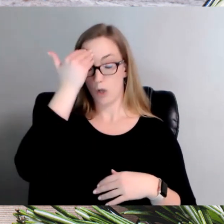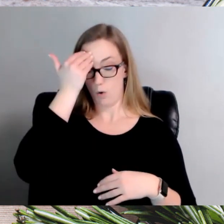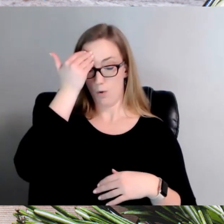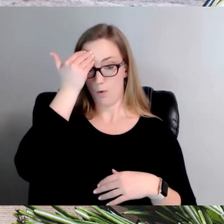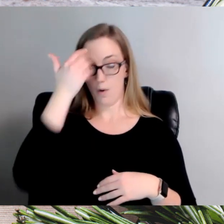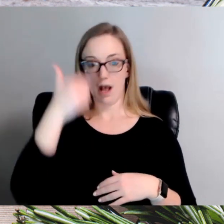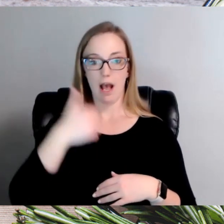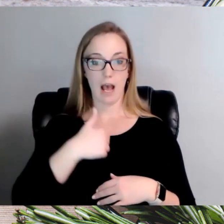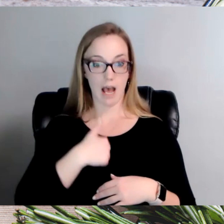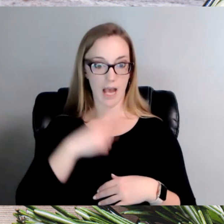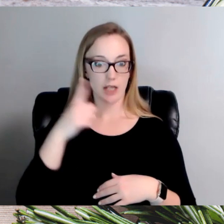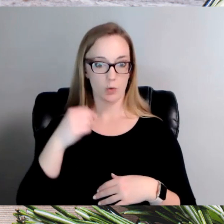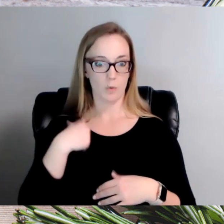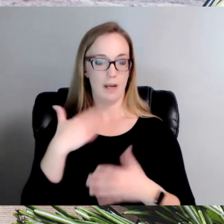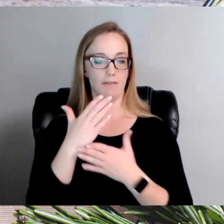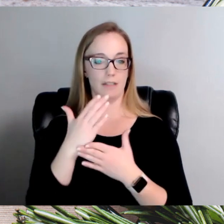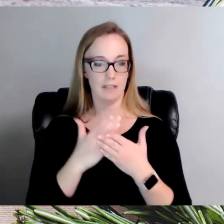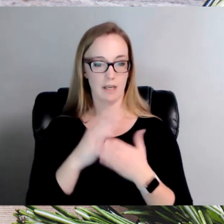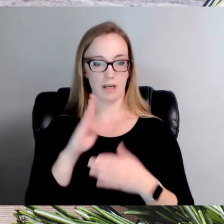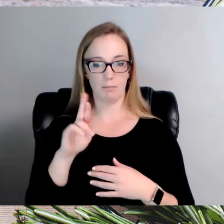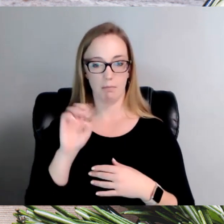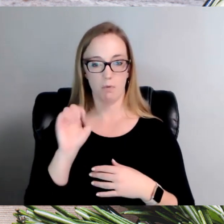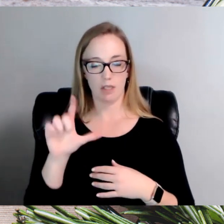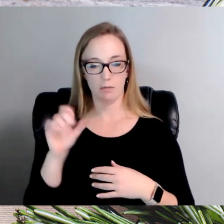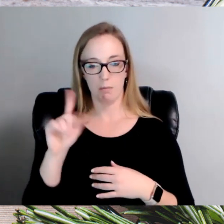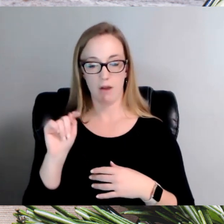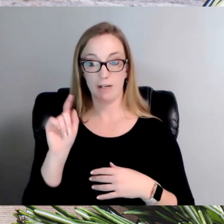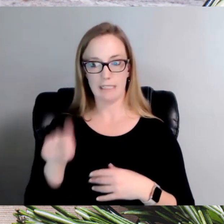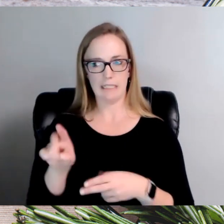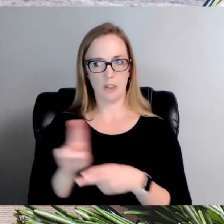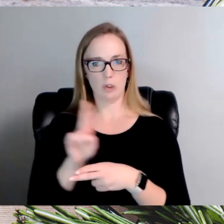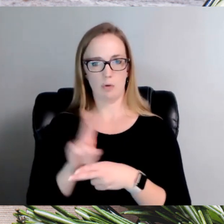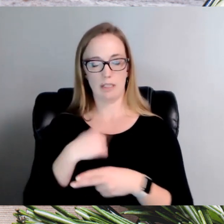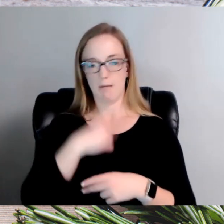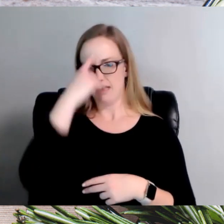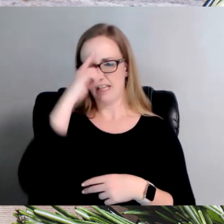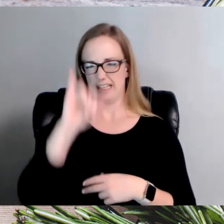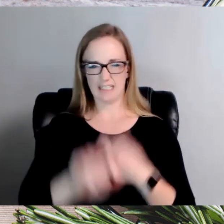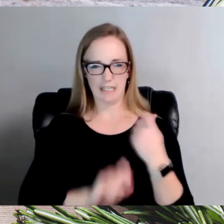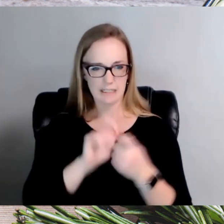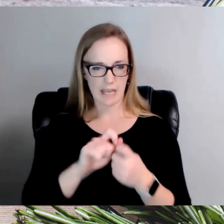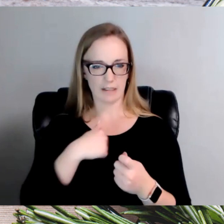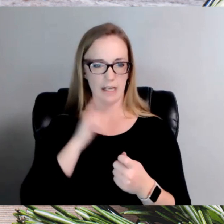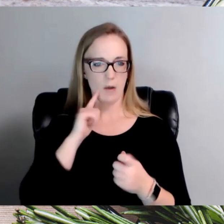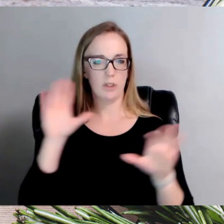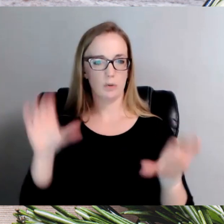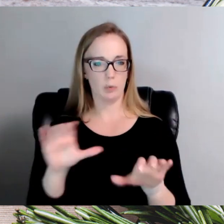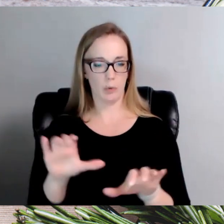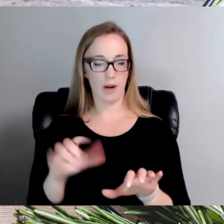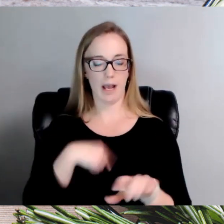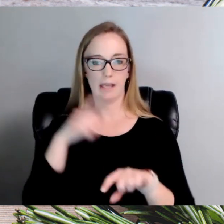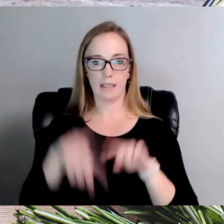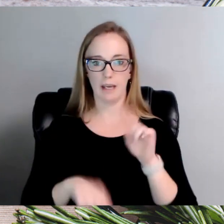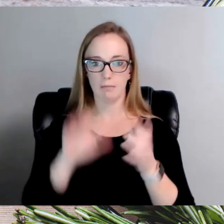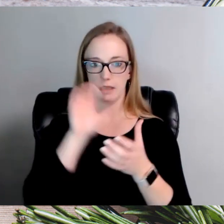you had just given up after having Brussels sprouts for one time, or any other vegetable for that matter.